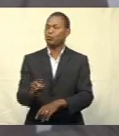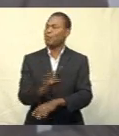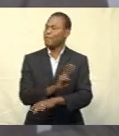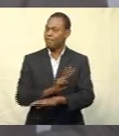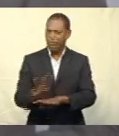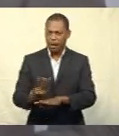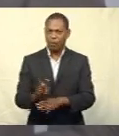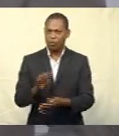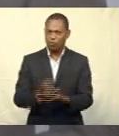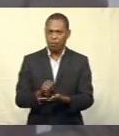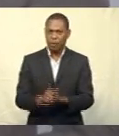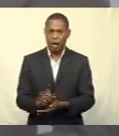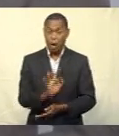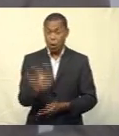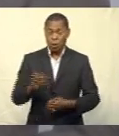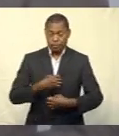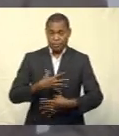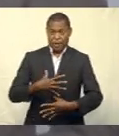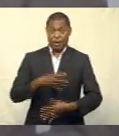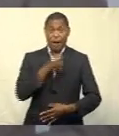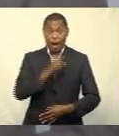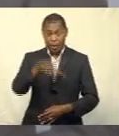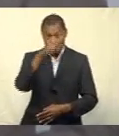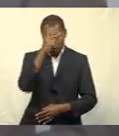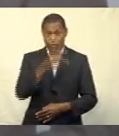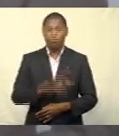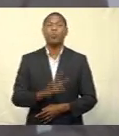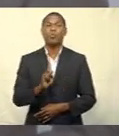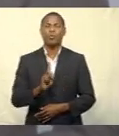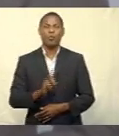be surprised if Kandavu decided to support